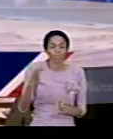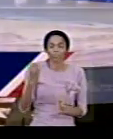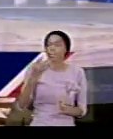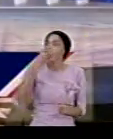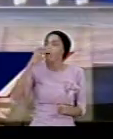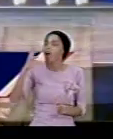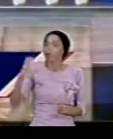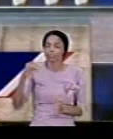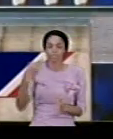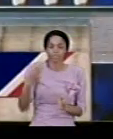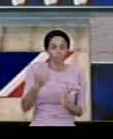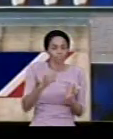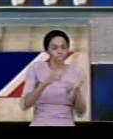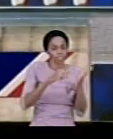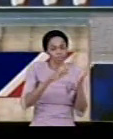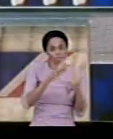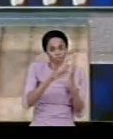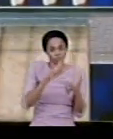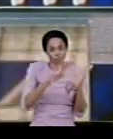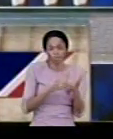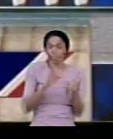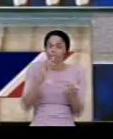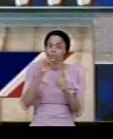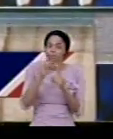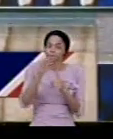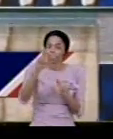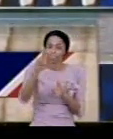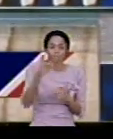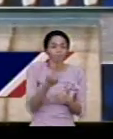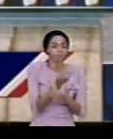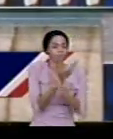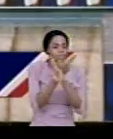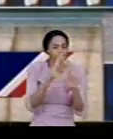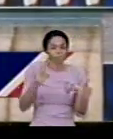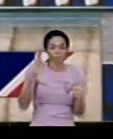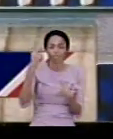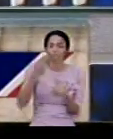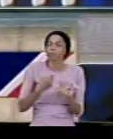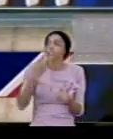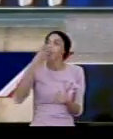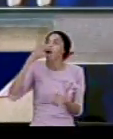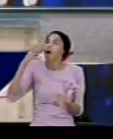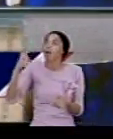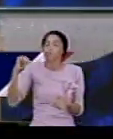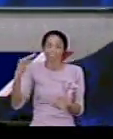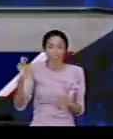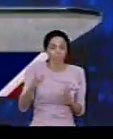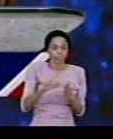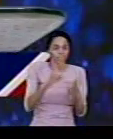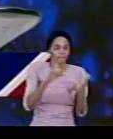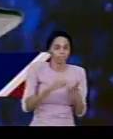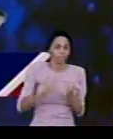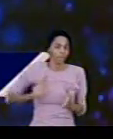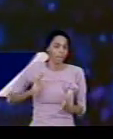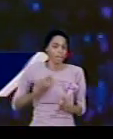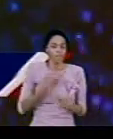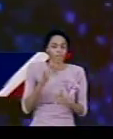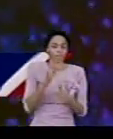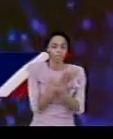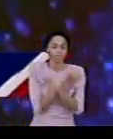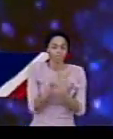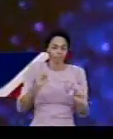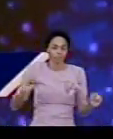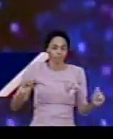law. Number two, redemption from the curse of the law. Our redemption